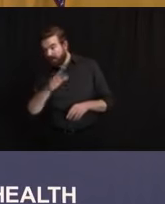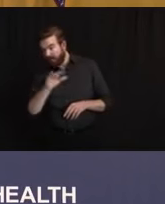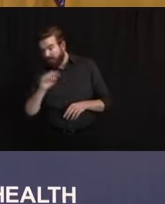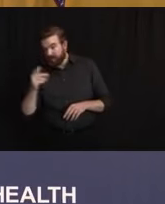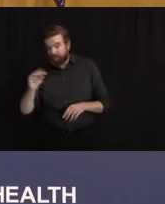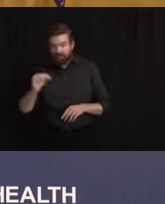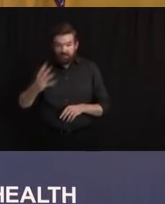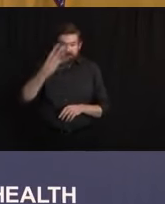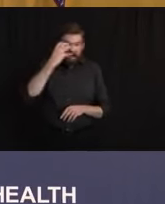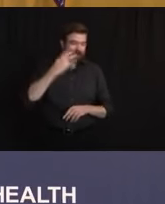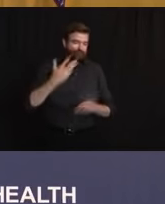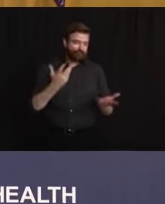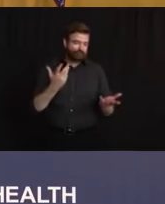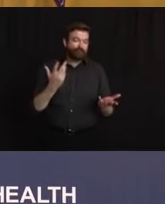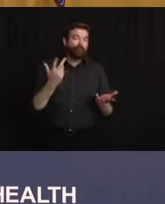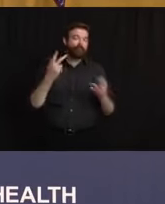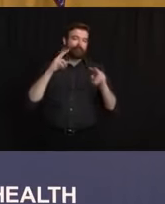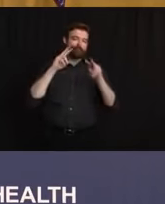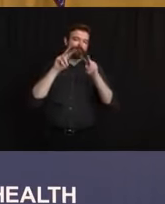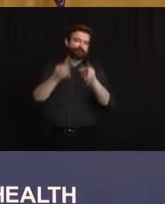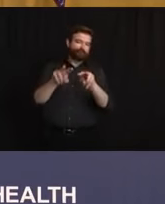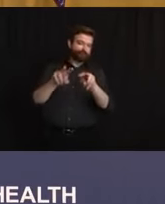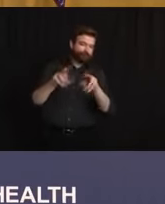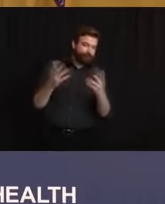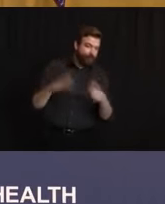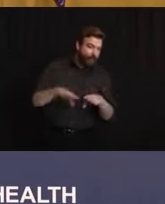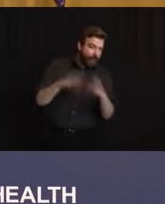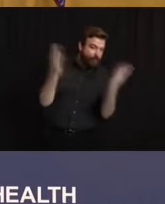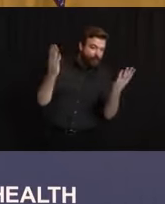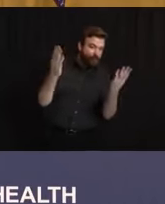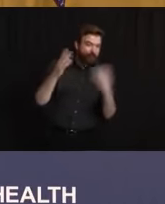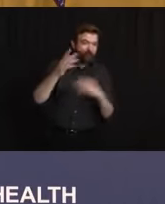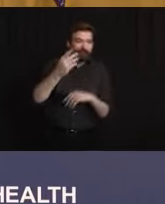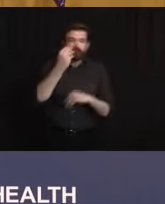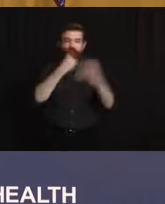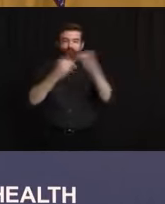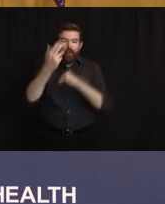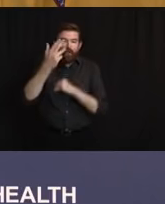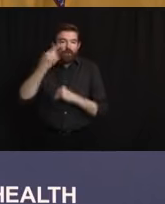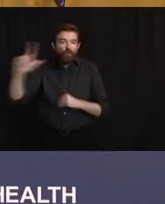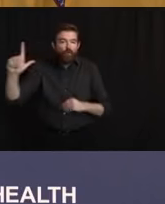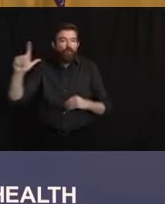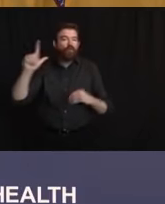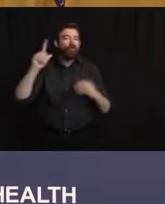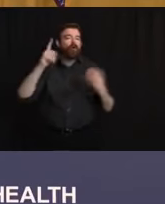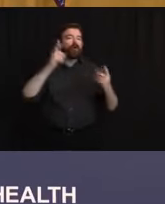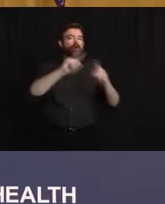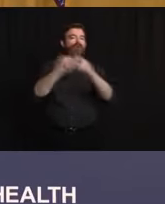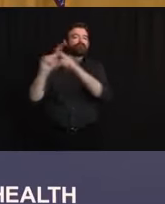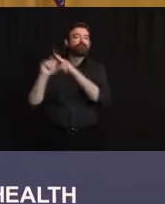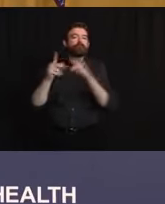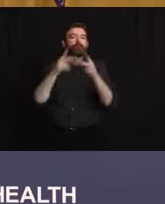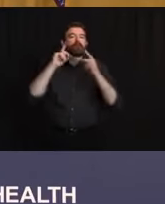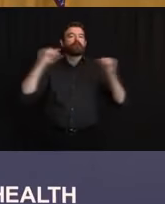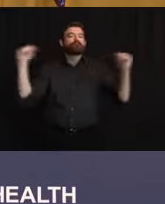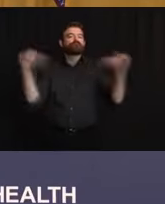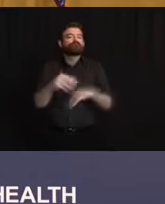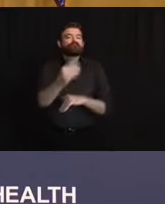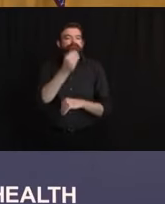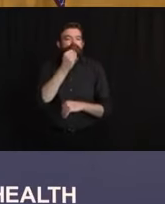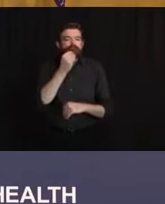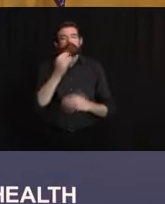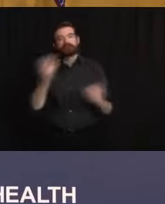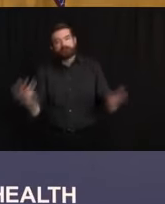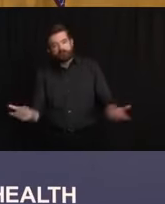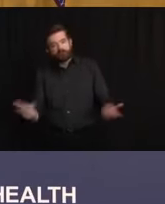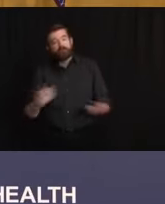heard it loud and clear. Listen, we're a proud union state. I don't have particular insight into that contract discussion, but we are